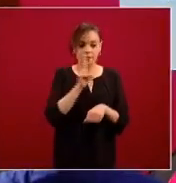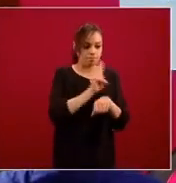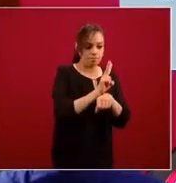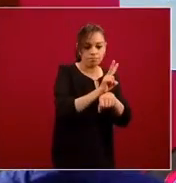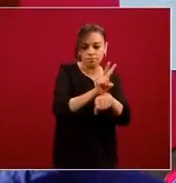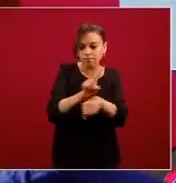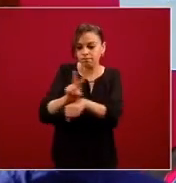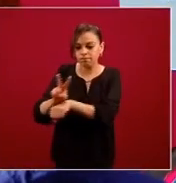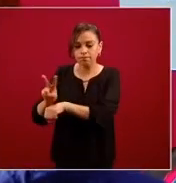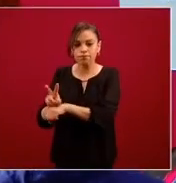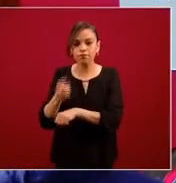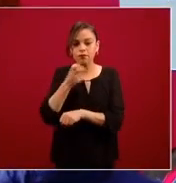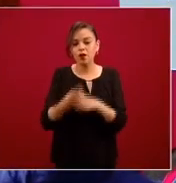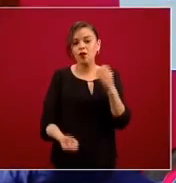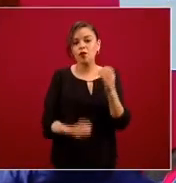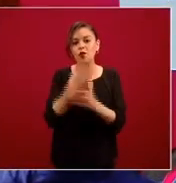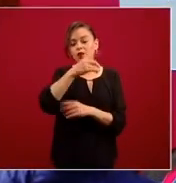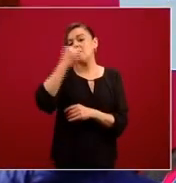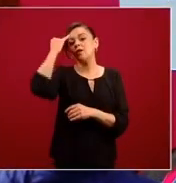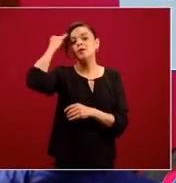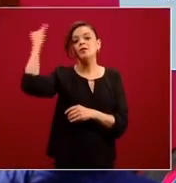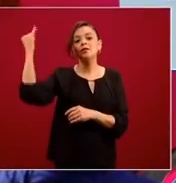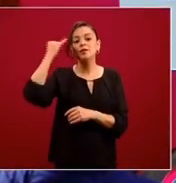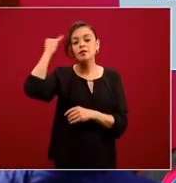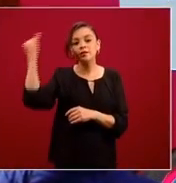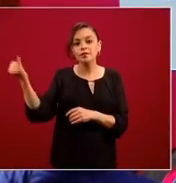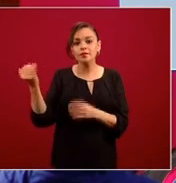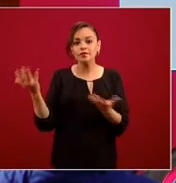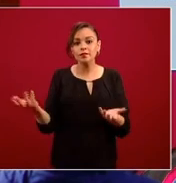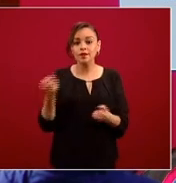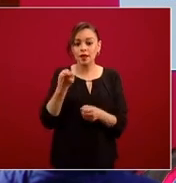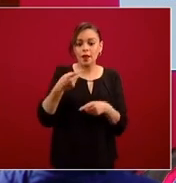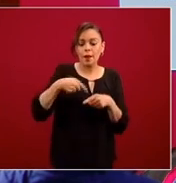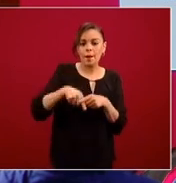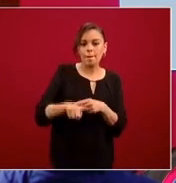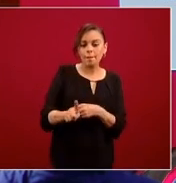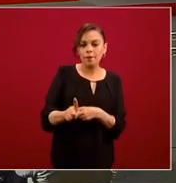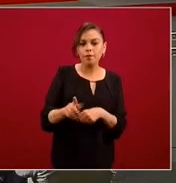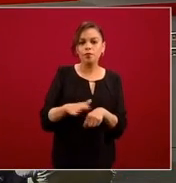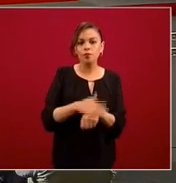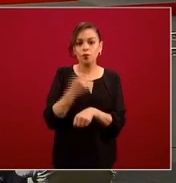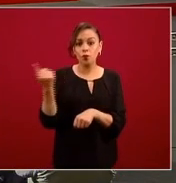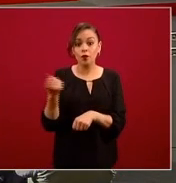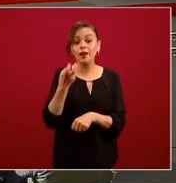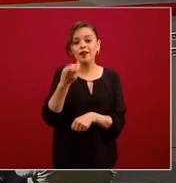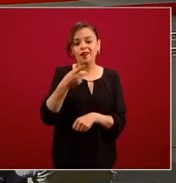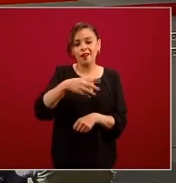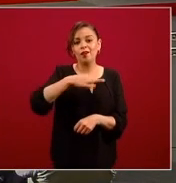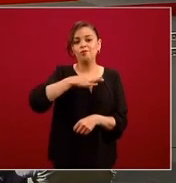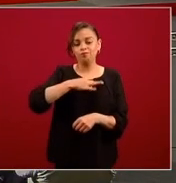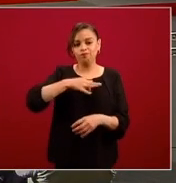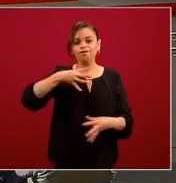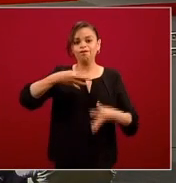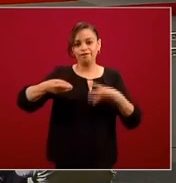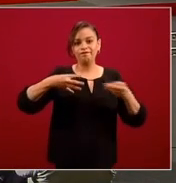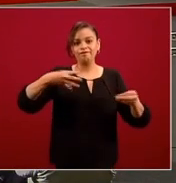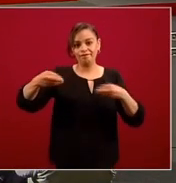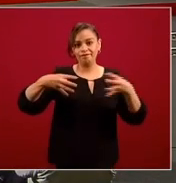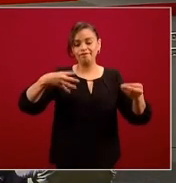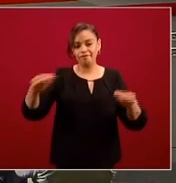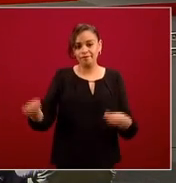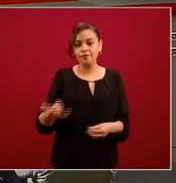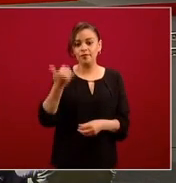these on our radar so that we can have an innovative ecosystem that will help us deal with this